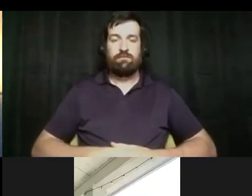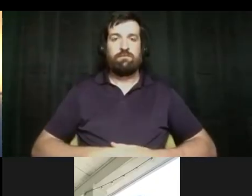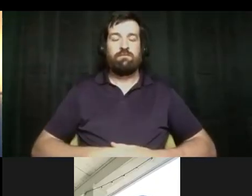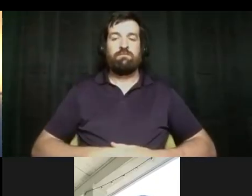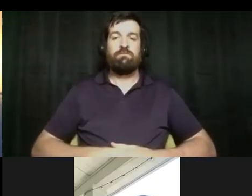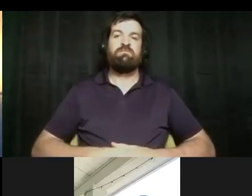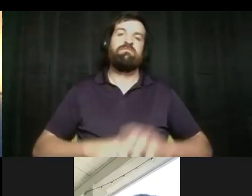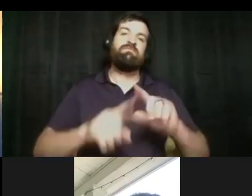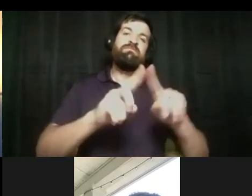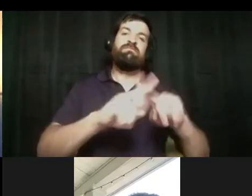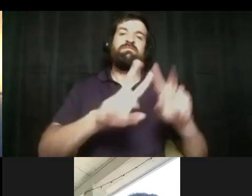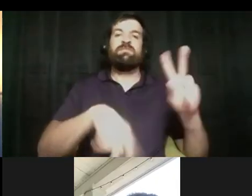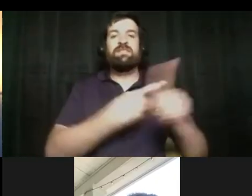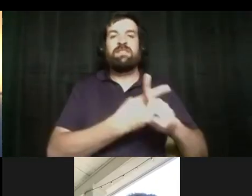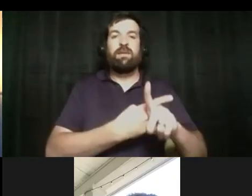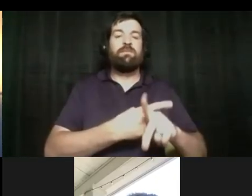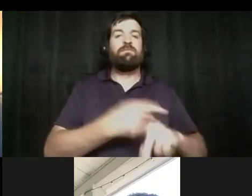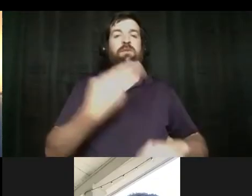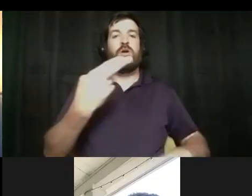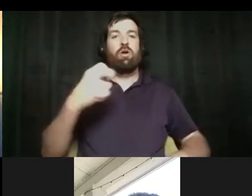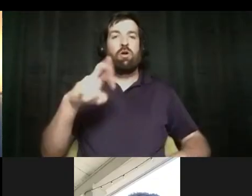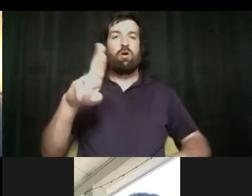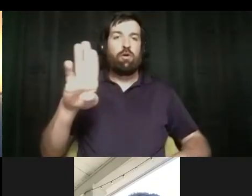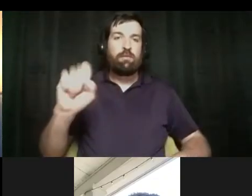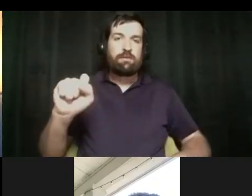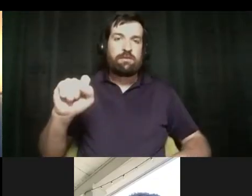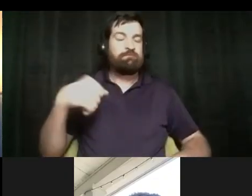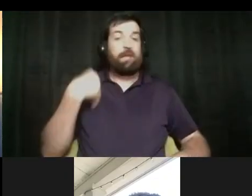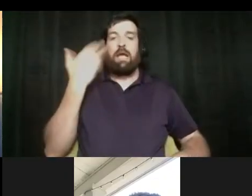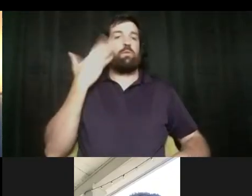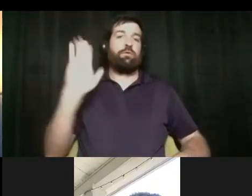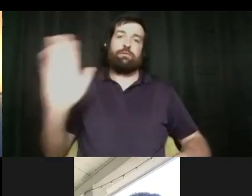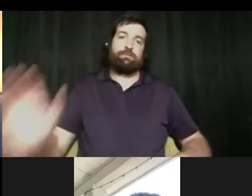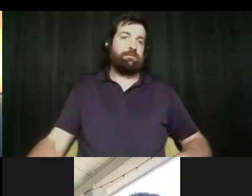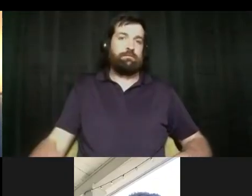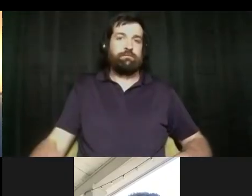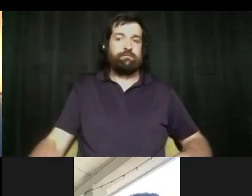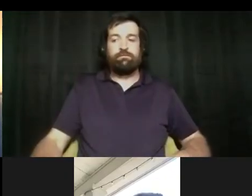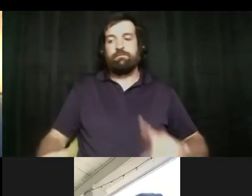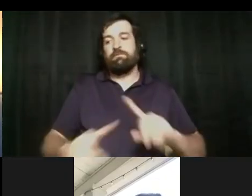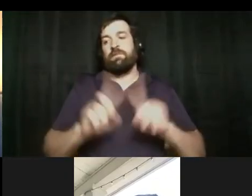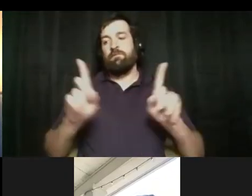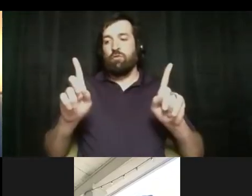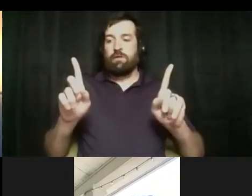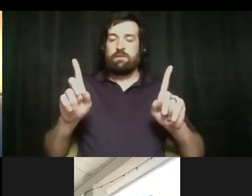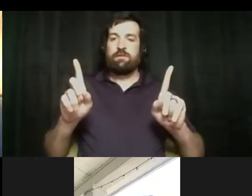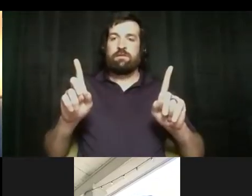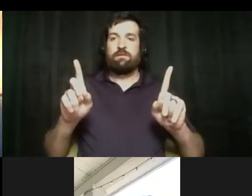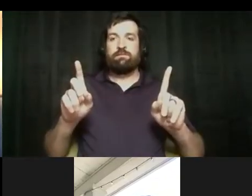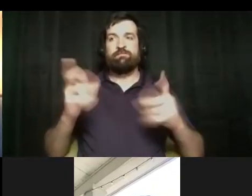different kind of, herbs, I don't know, different,